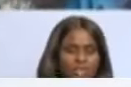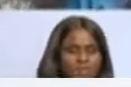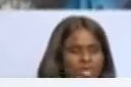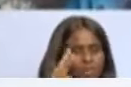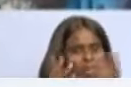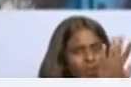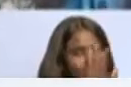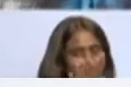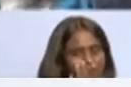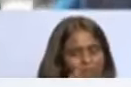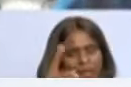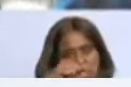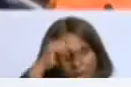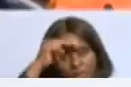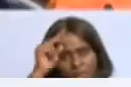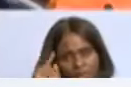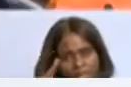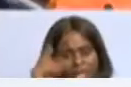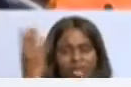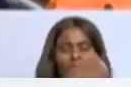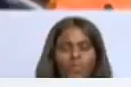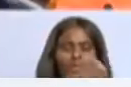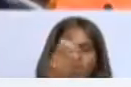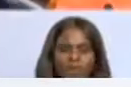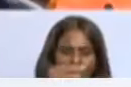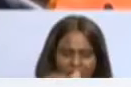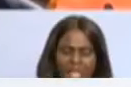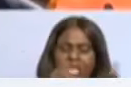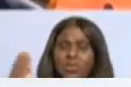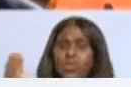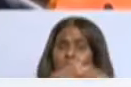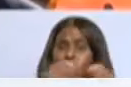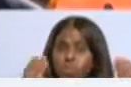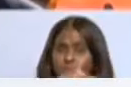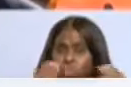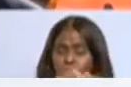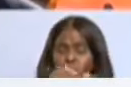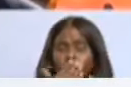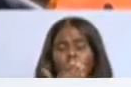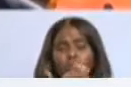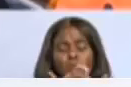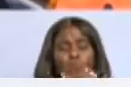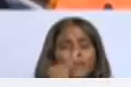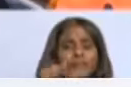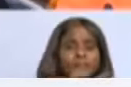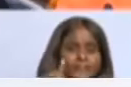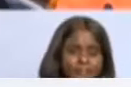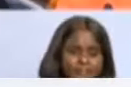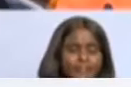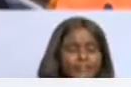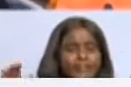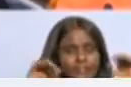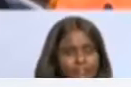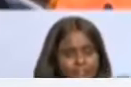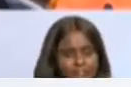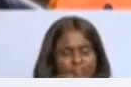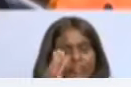the Nakonde border post into a modern international non-stop border post.